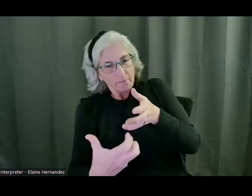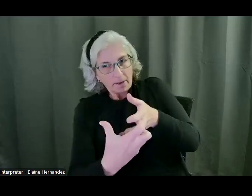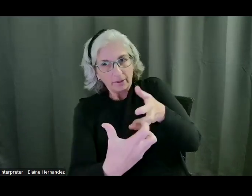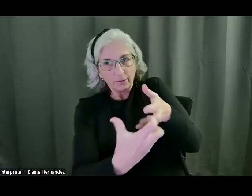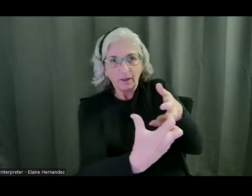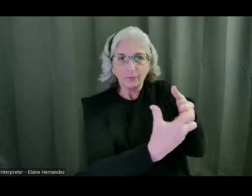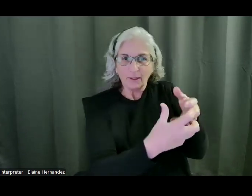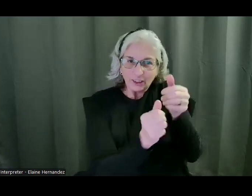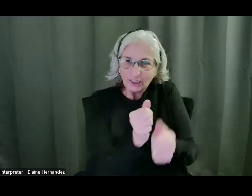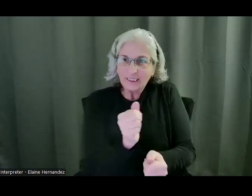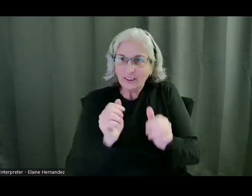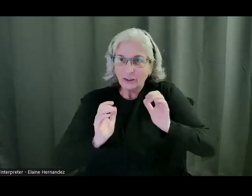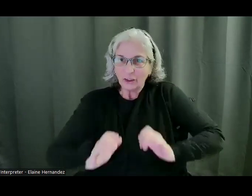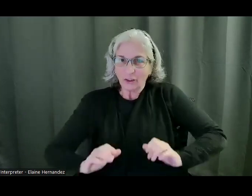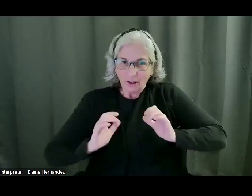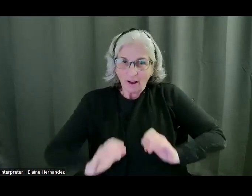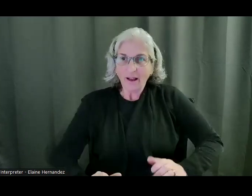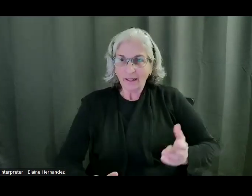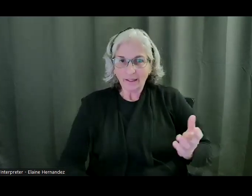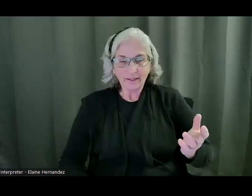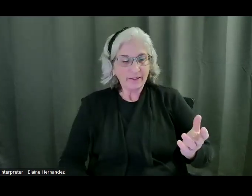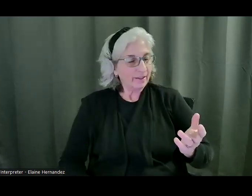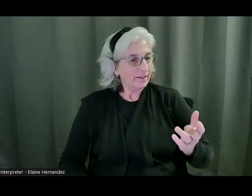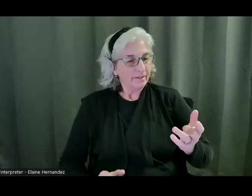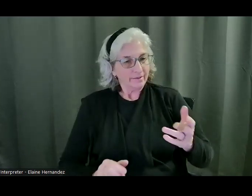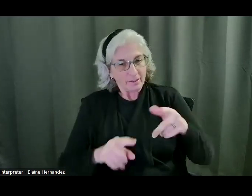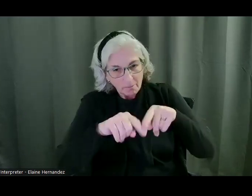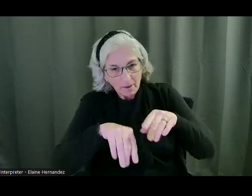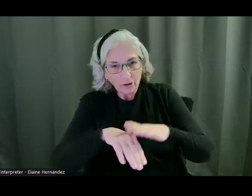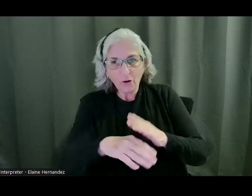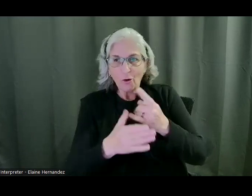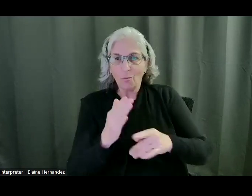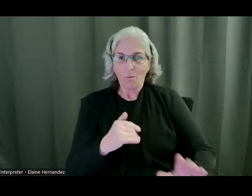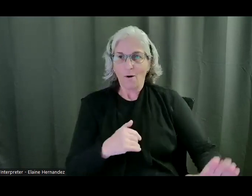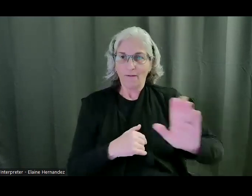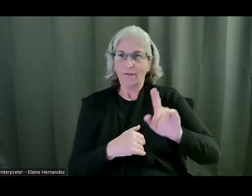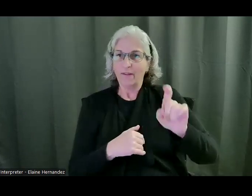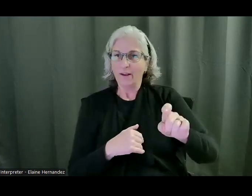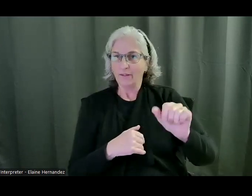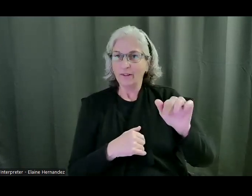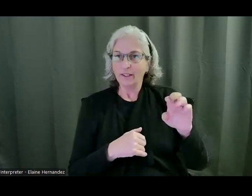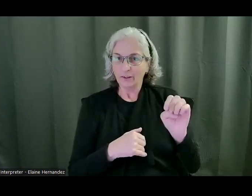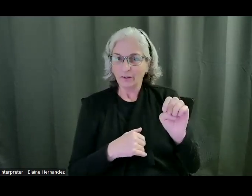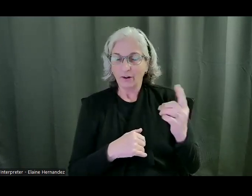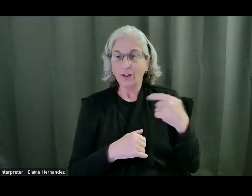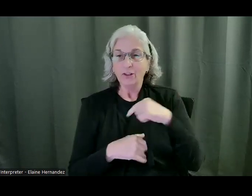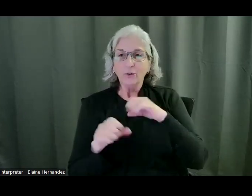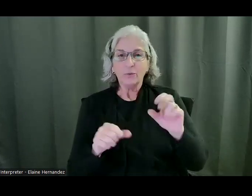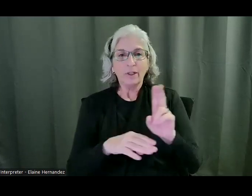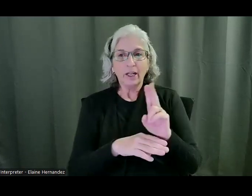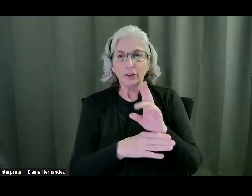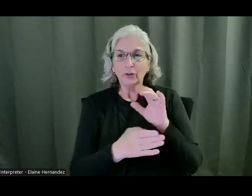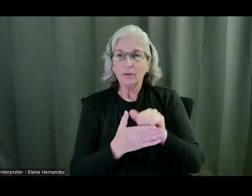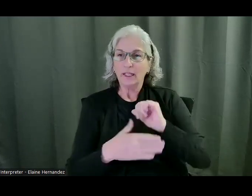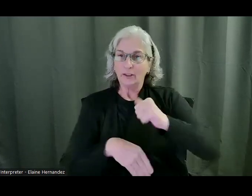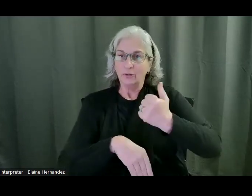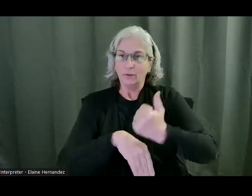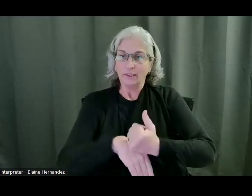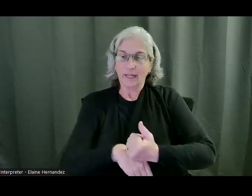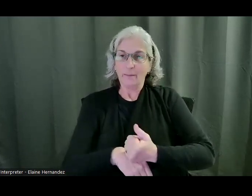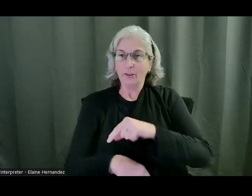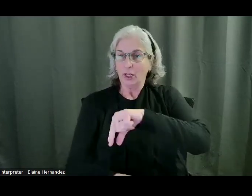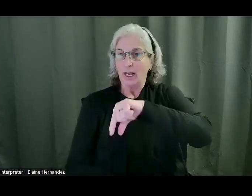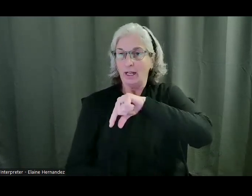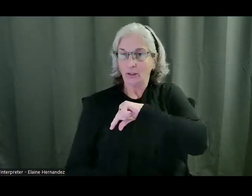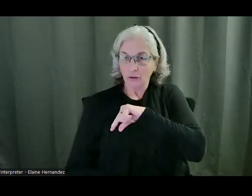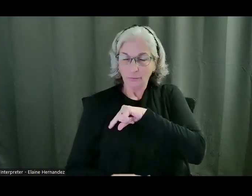context and the individual user we're working with. So we can use it to establish eligibility, access rehab,